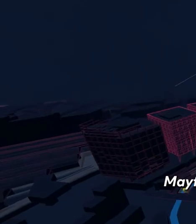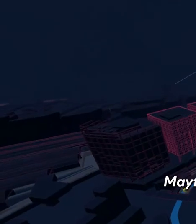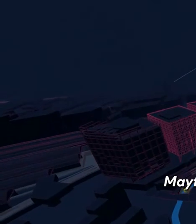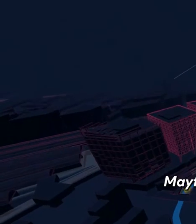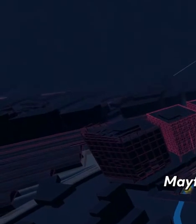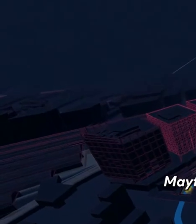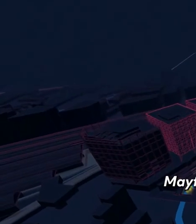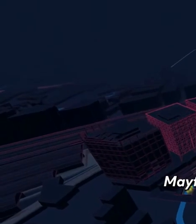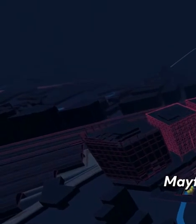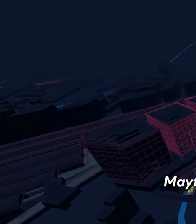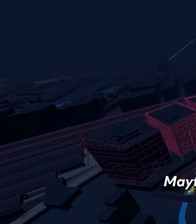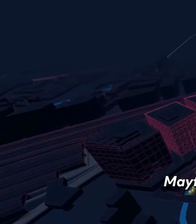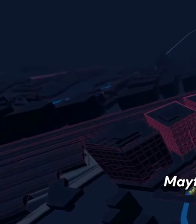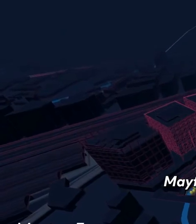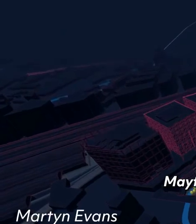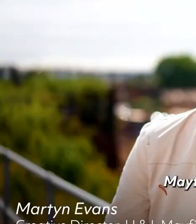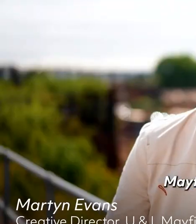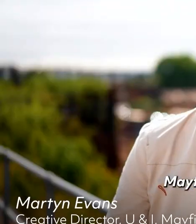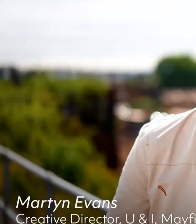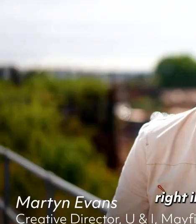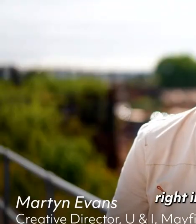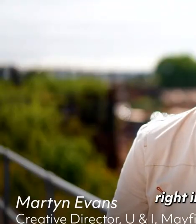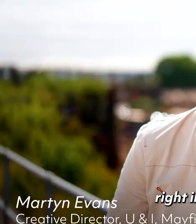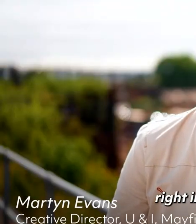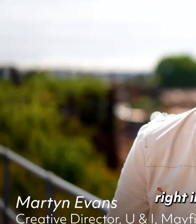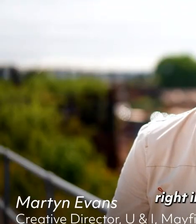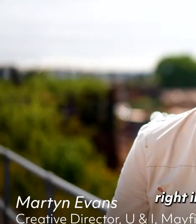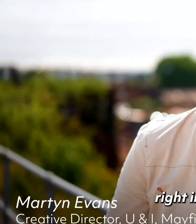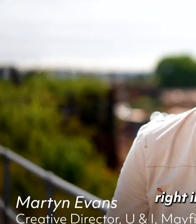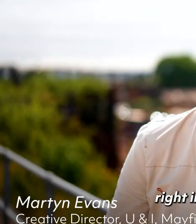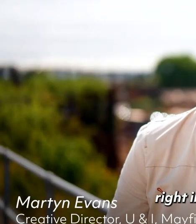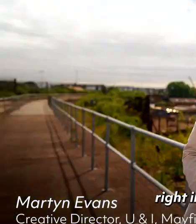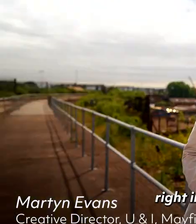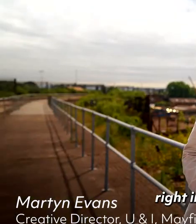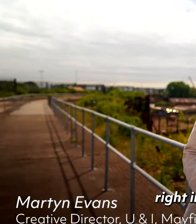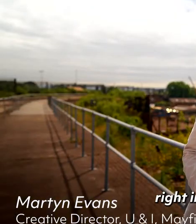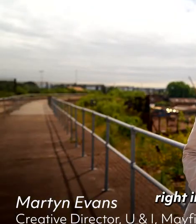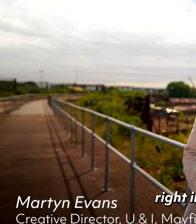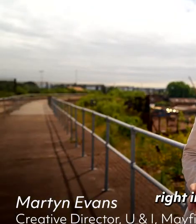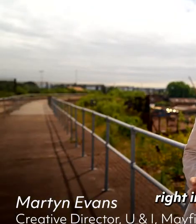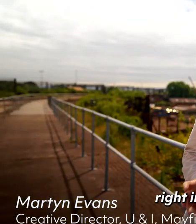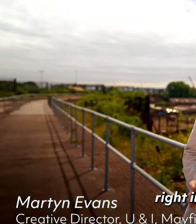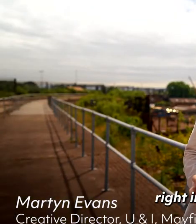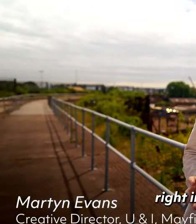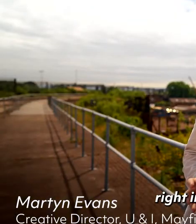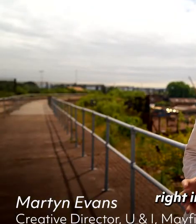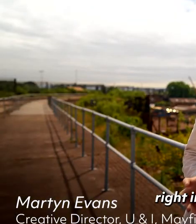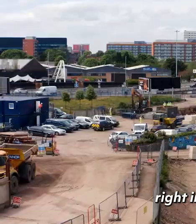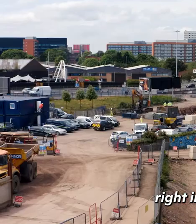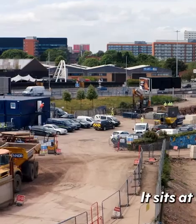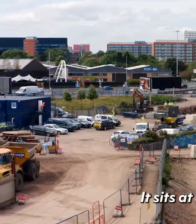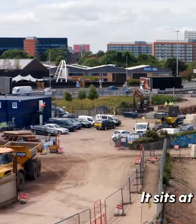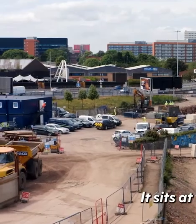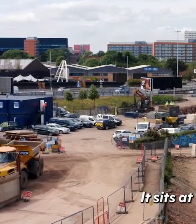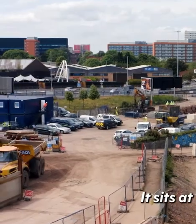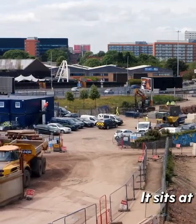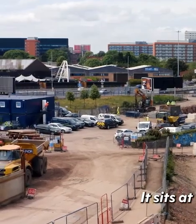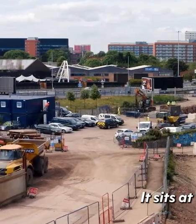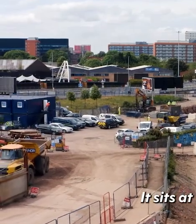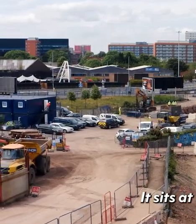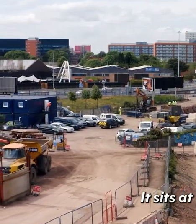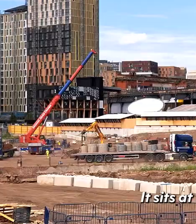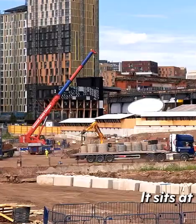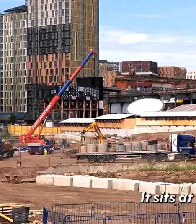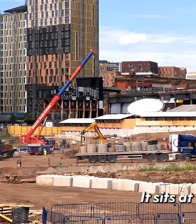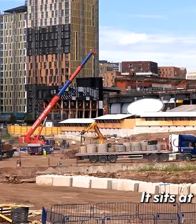Mayfield was conceived in 2016 to redevelop 25 acres of land right in the heart of the city centre. It sits at the heart